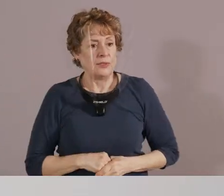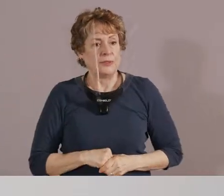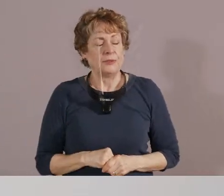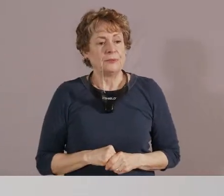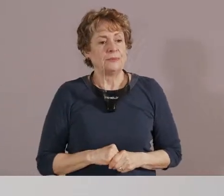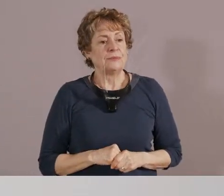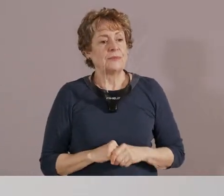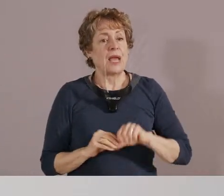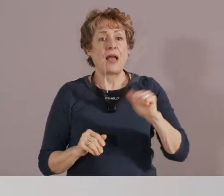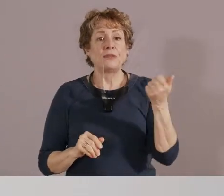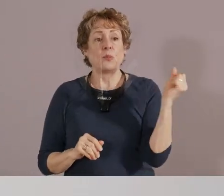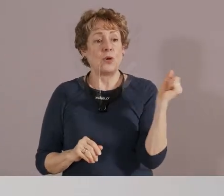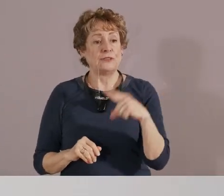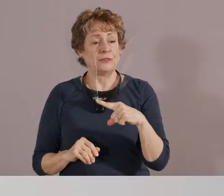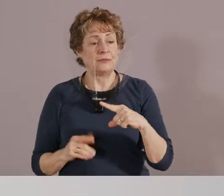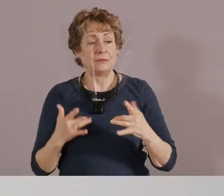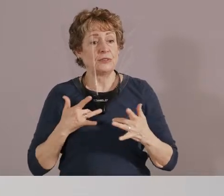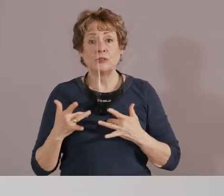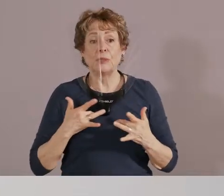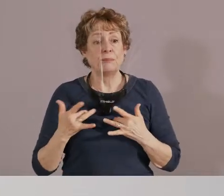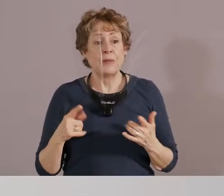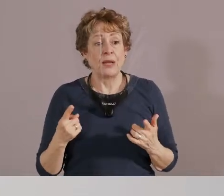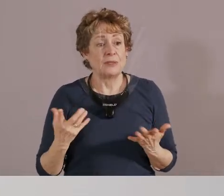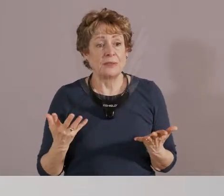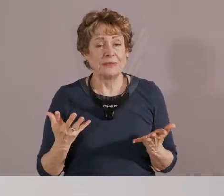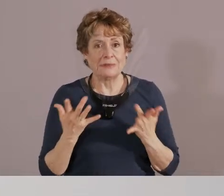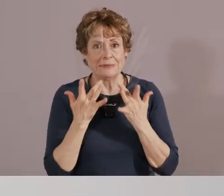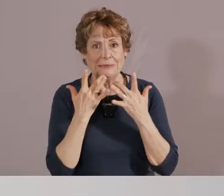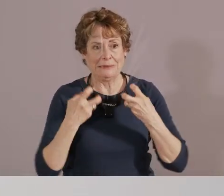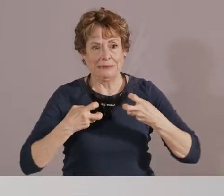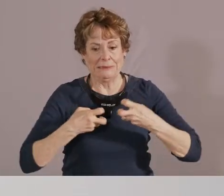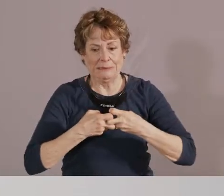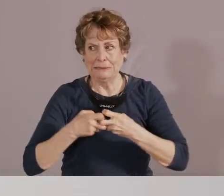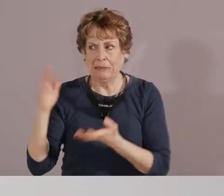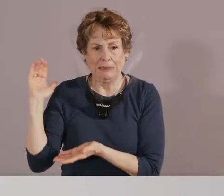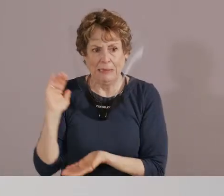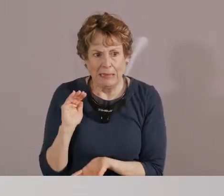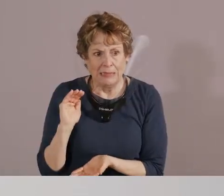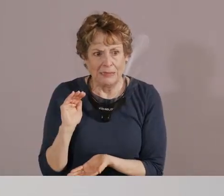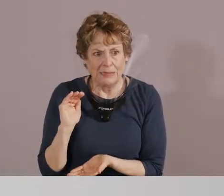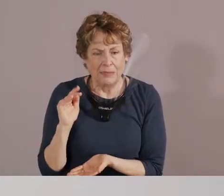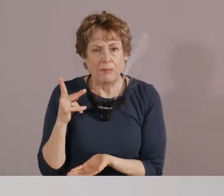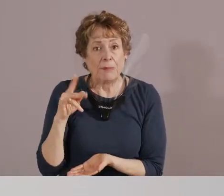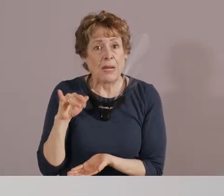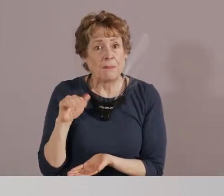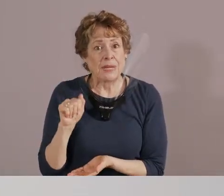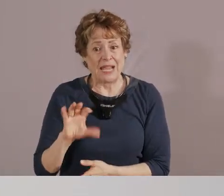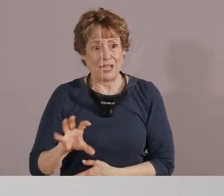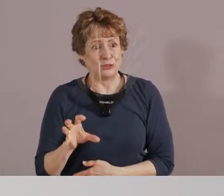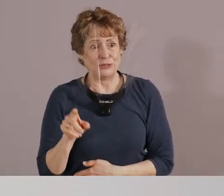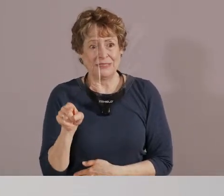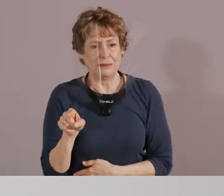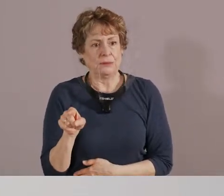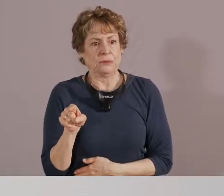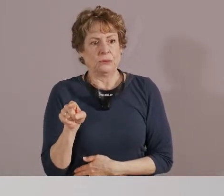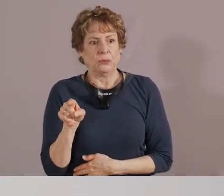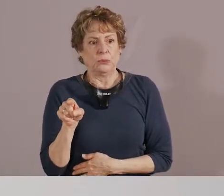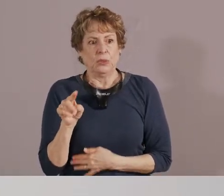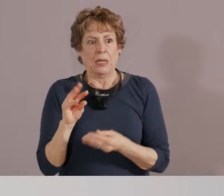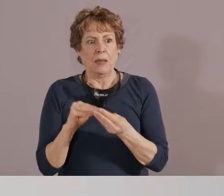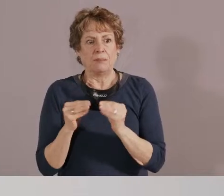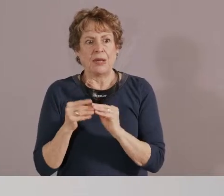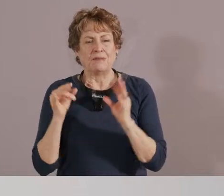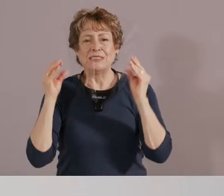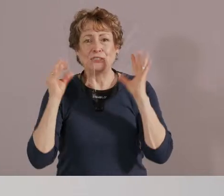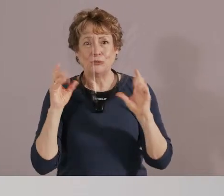supply when they're coming in, Pima County pulled back on the number of educators that would receive the vaccine this week